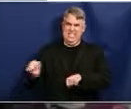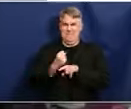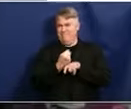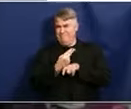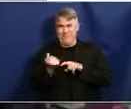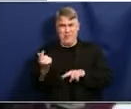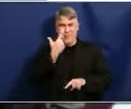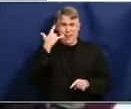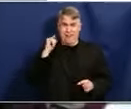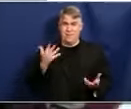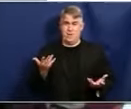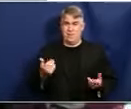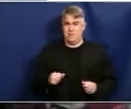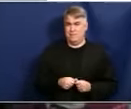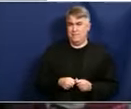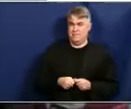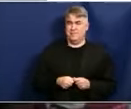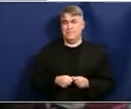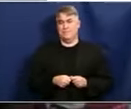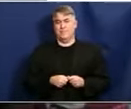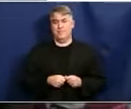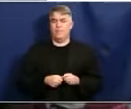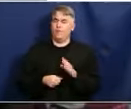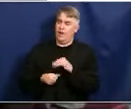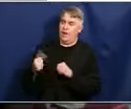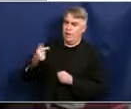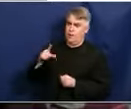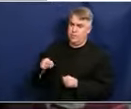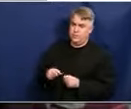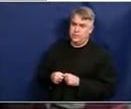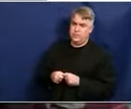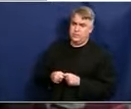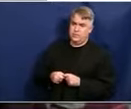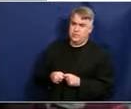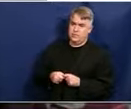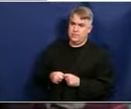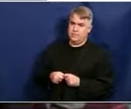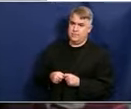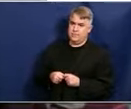All right, the next question, kind of along the same lines. What will the criteria be to end the mask mandate?